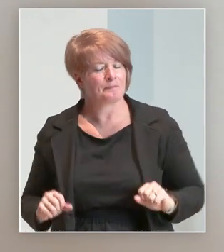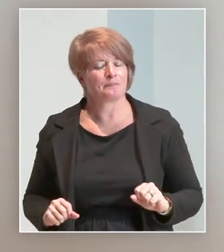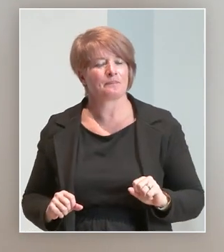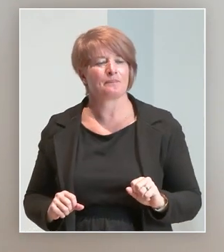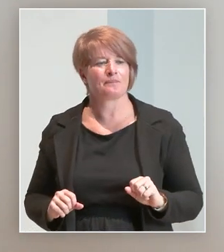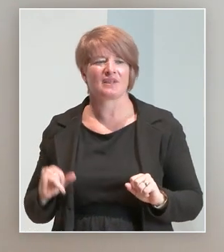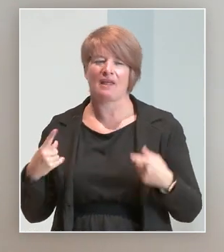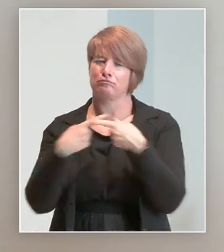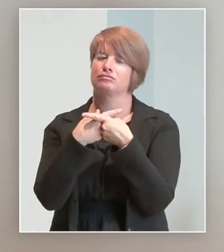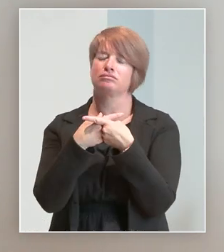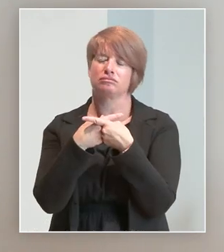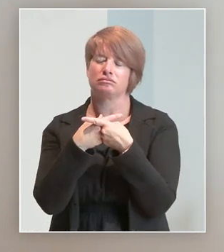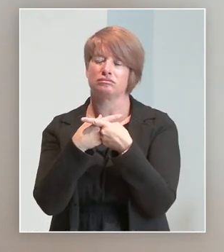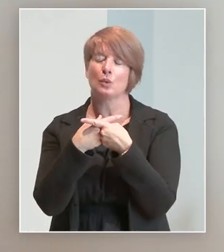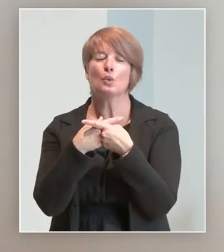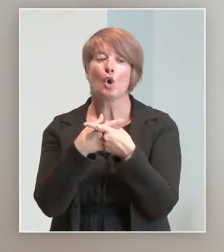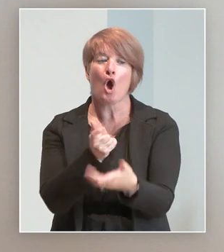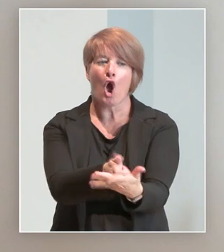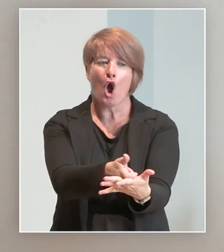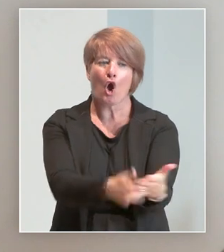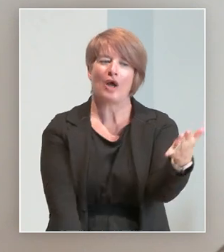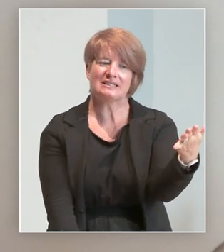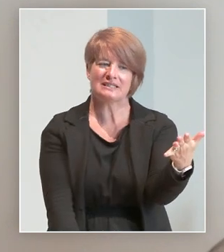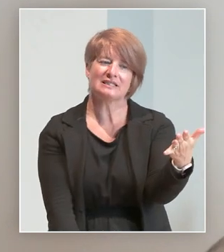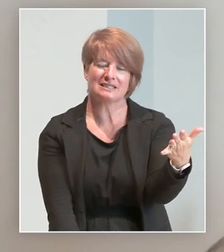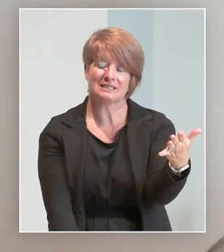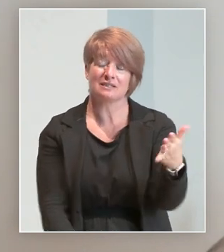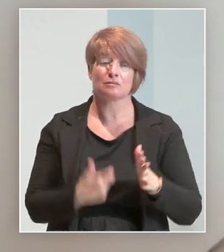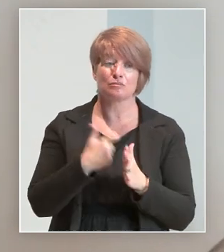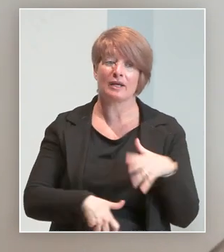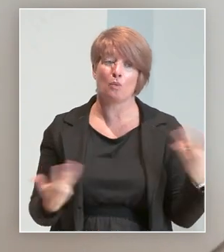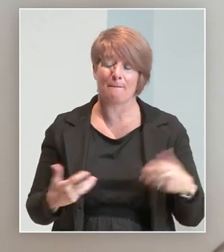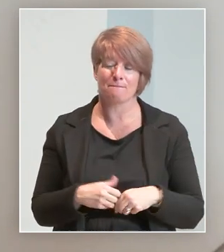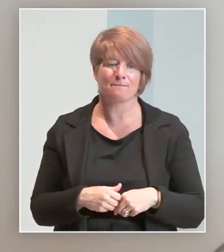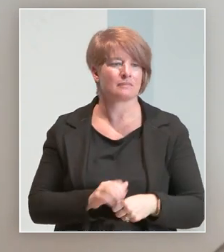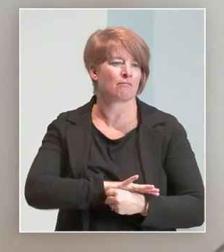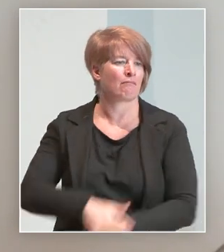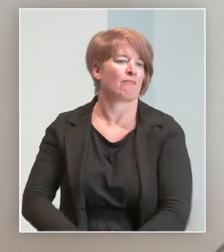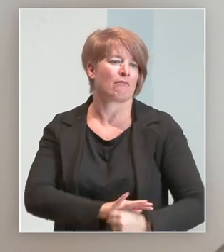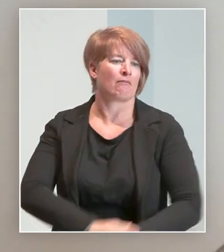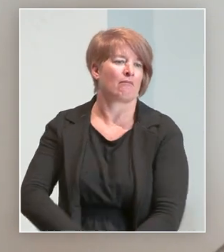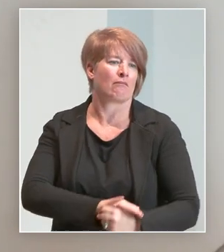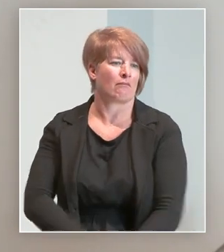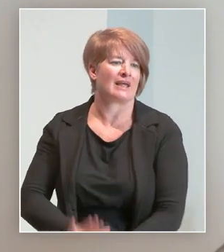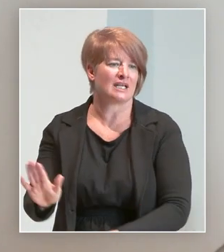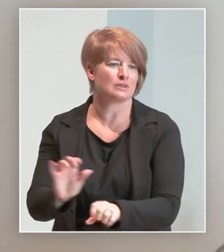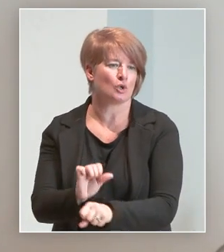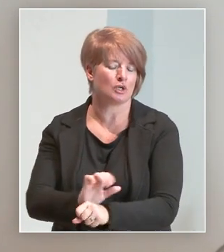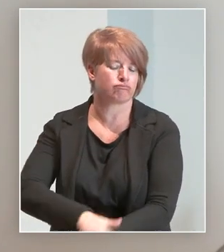This juxtaposition comes at a cost. In this instance, the price paid was the suppression and silencing of Huat's